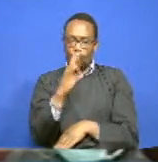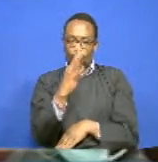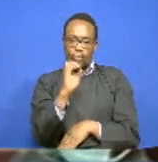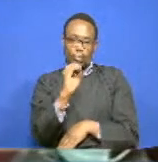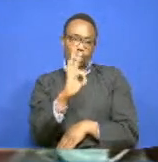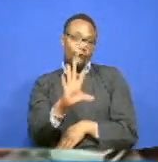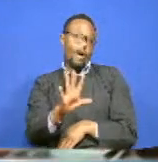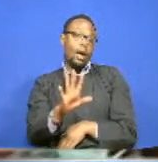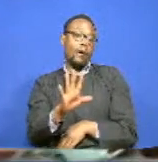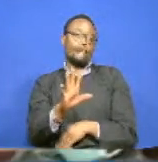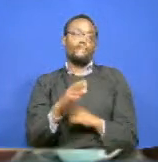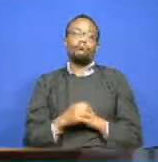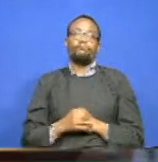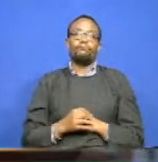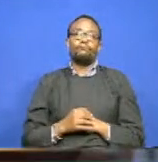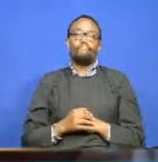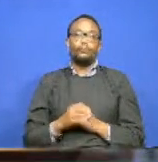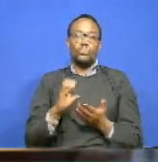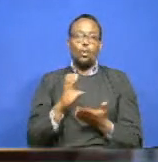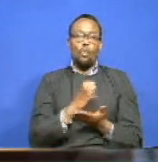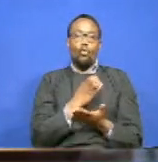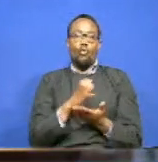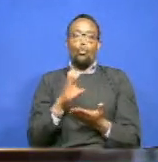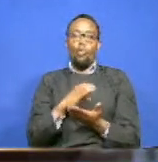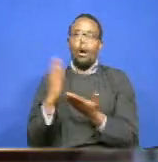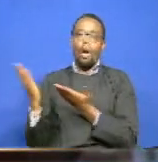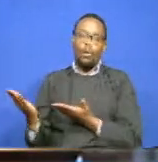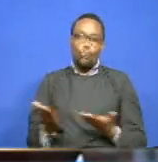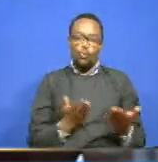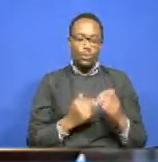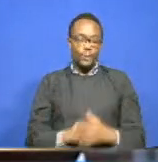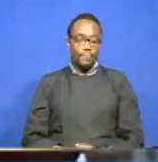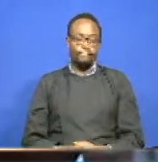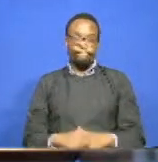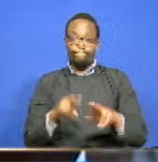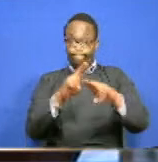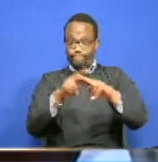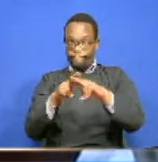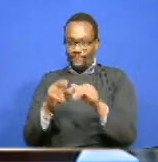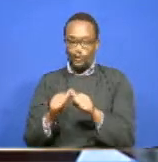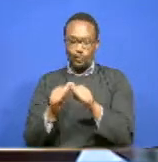30-30-35 as the choir ministers to us while seated.